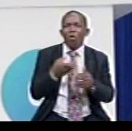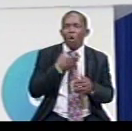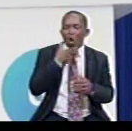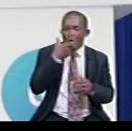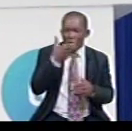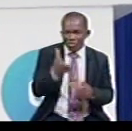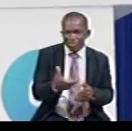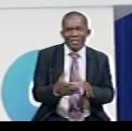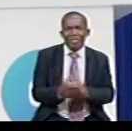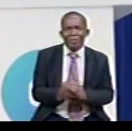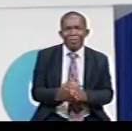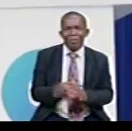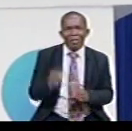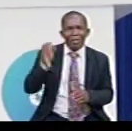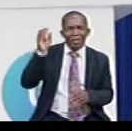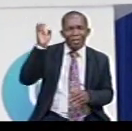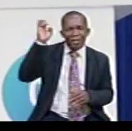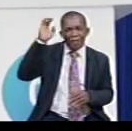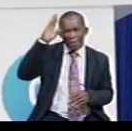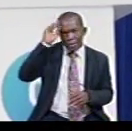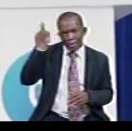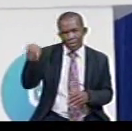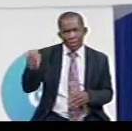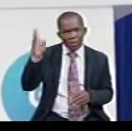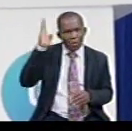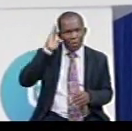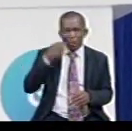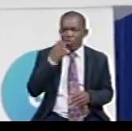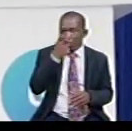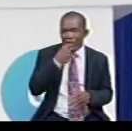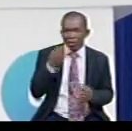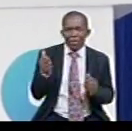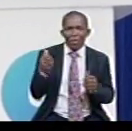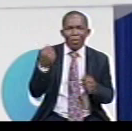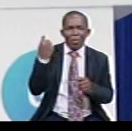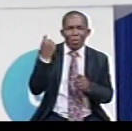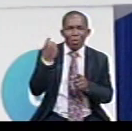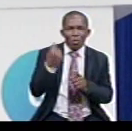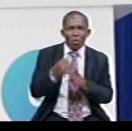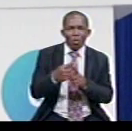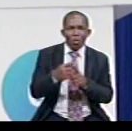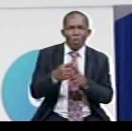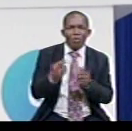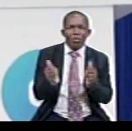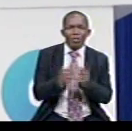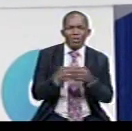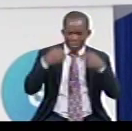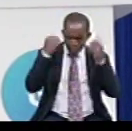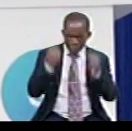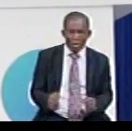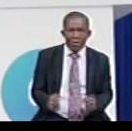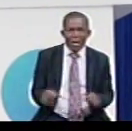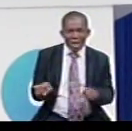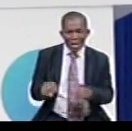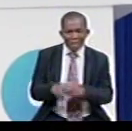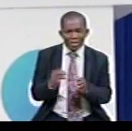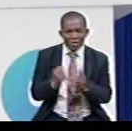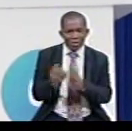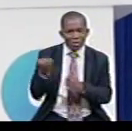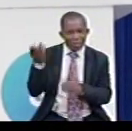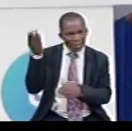He will speak the word with power. And as it was in the days of Philip,